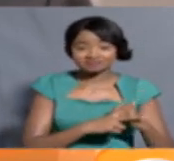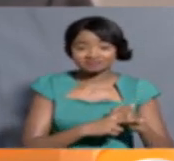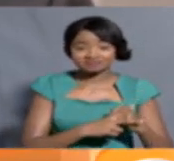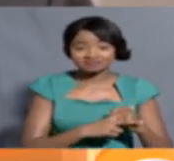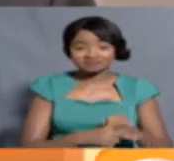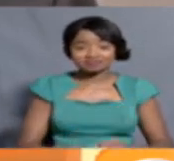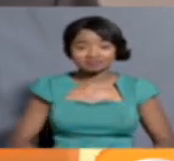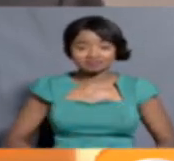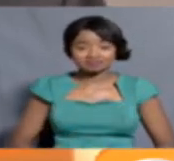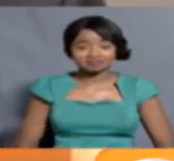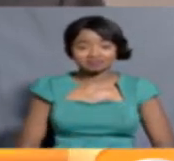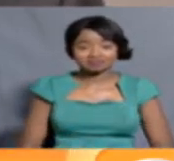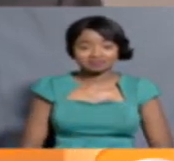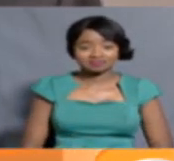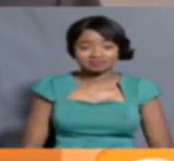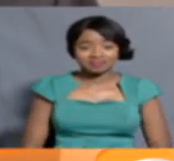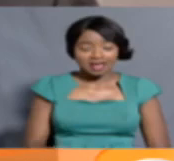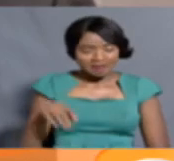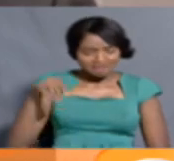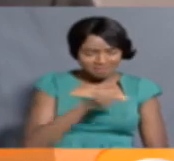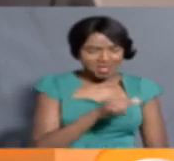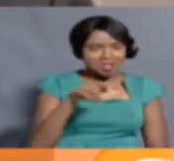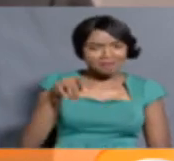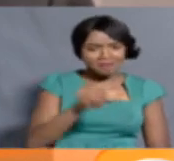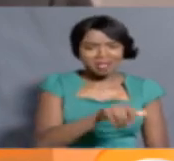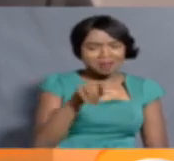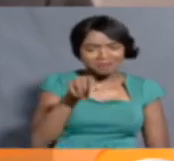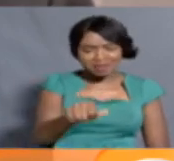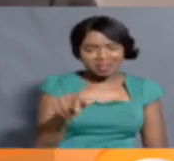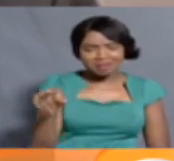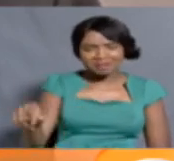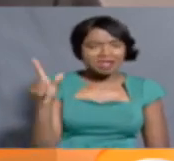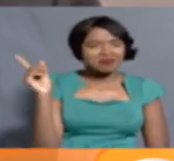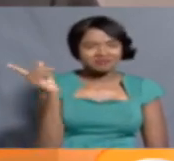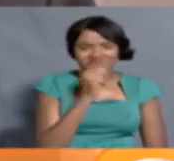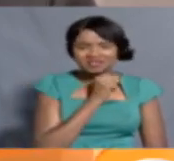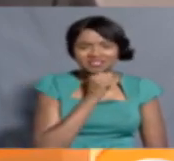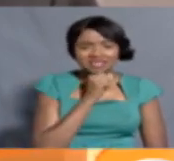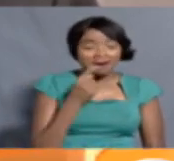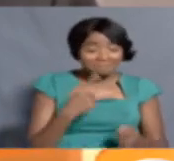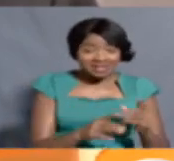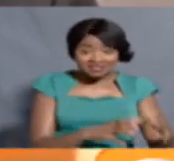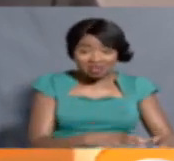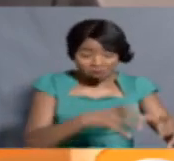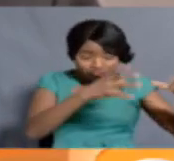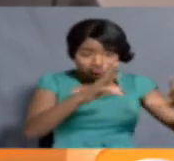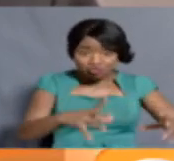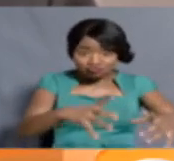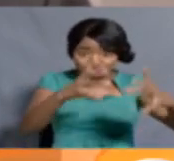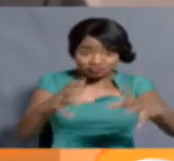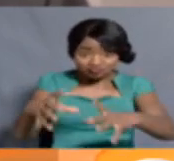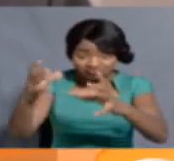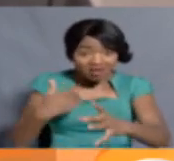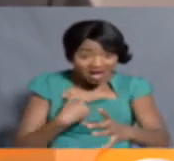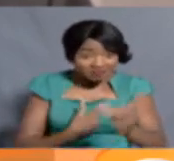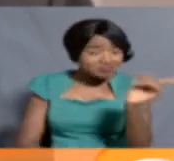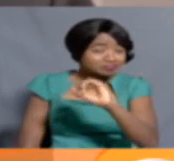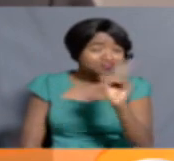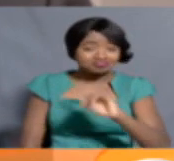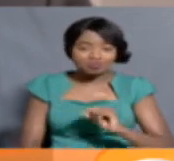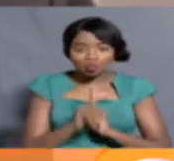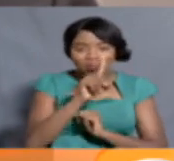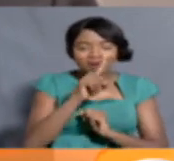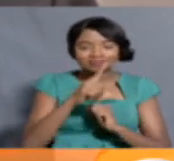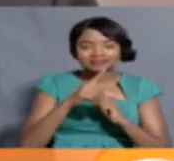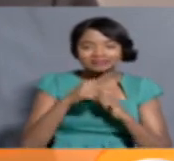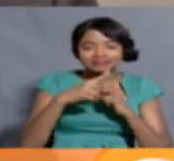are other dams that have already been paid for a substantial amount of money. Yeah. Yet there's nothing to show for it. Yeah. One 7.5 billion,